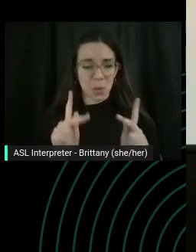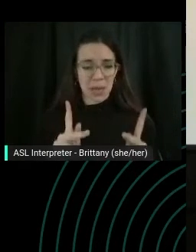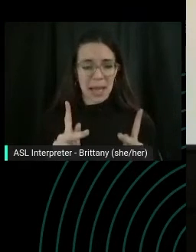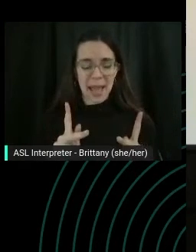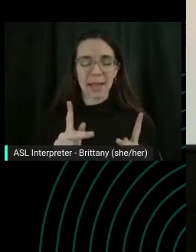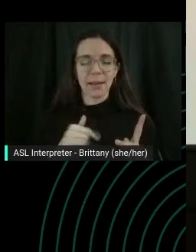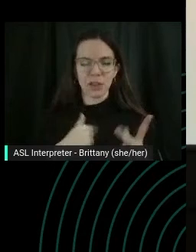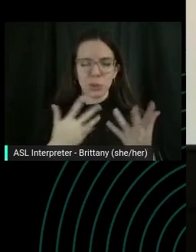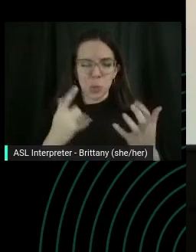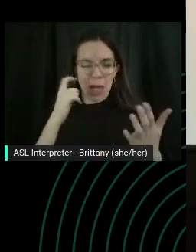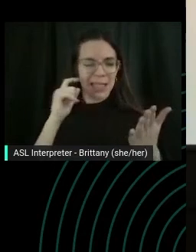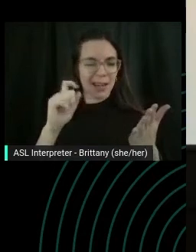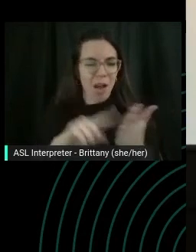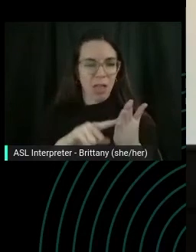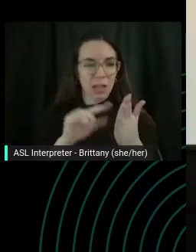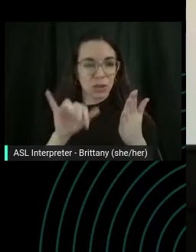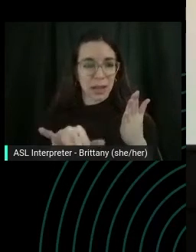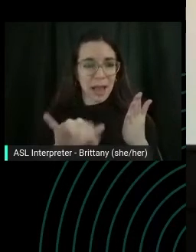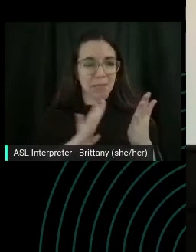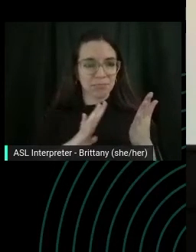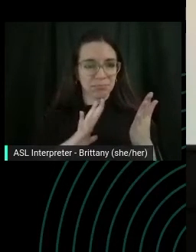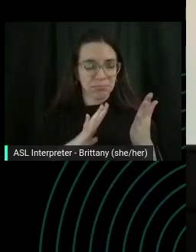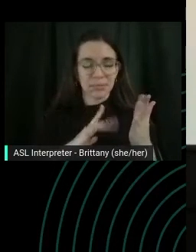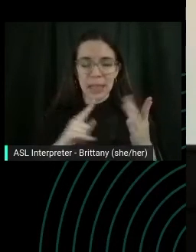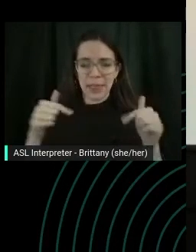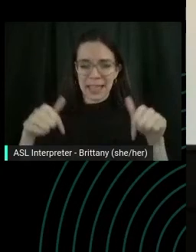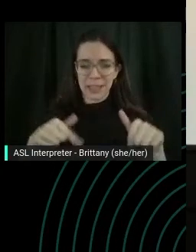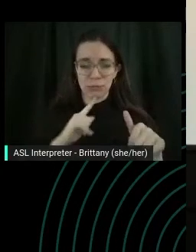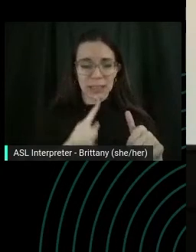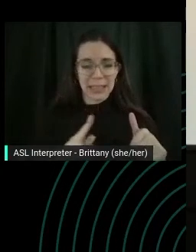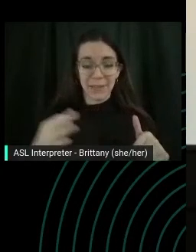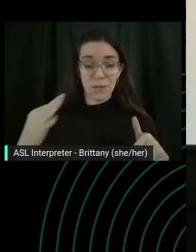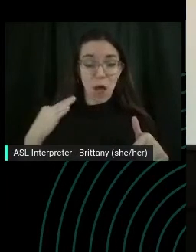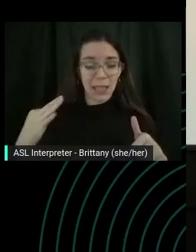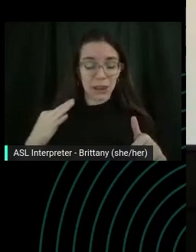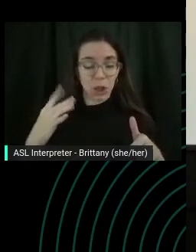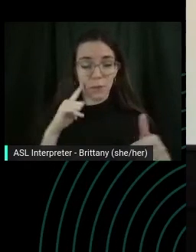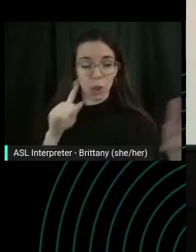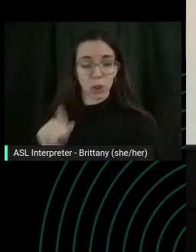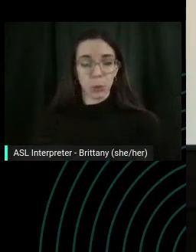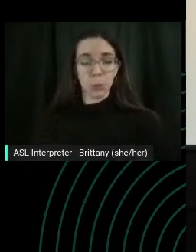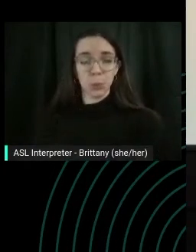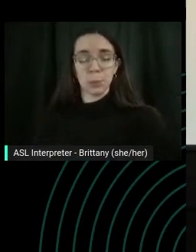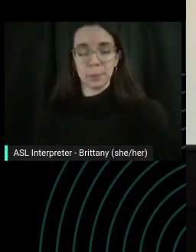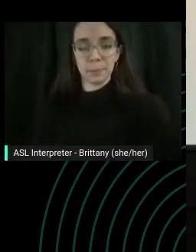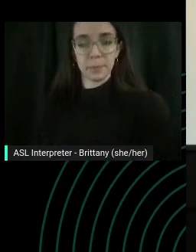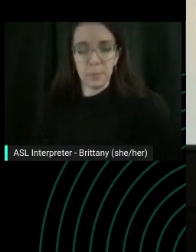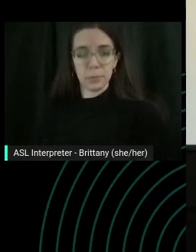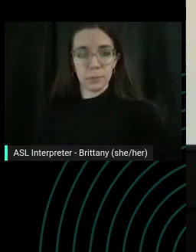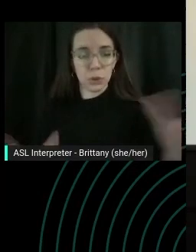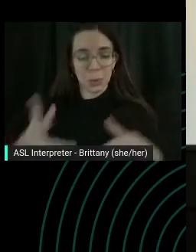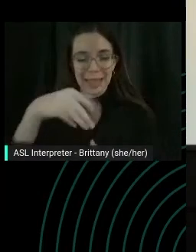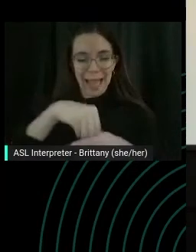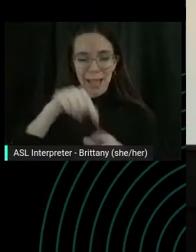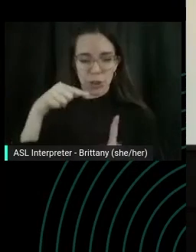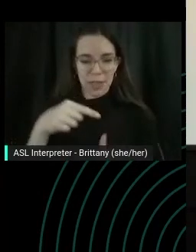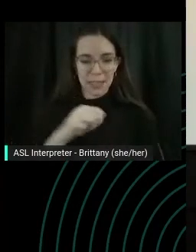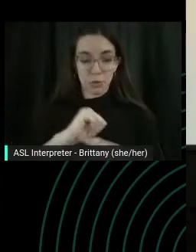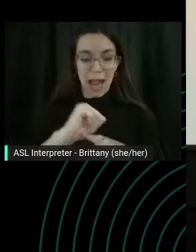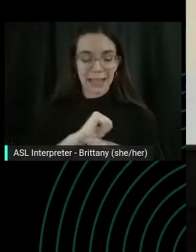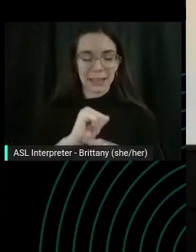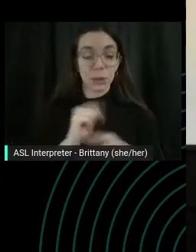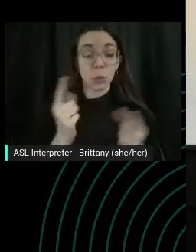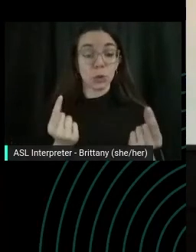want to acknowledge that it's completely voluntary to engage in this practice. It is a visualization practice, so what we'll be doing